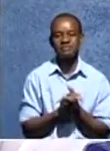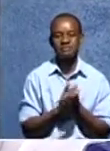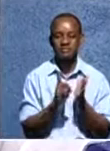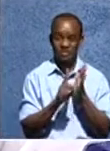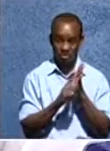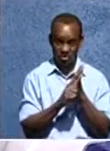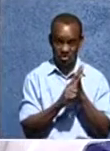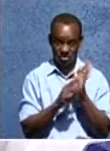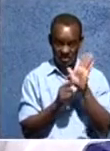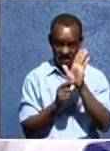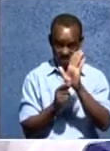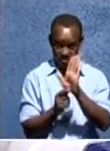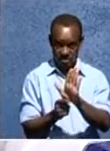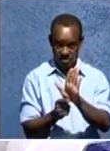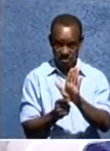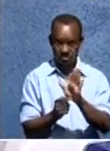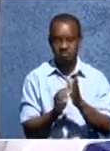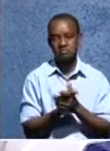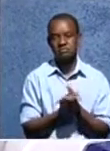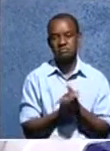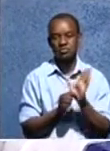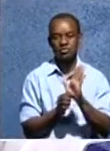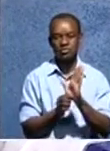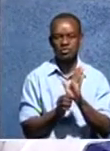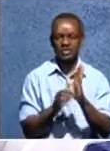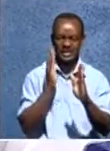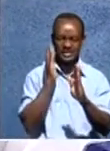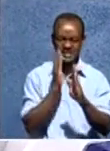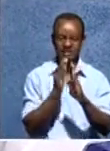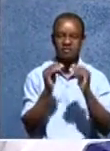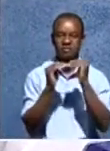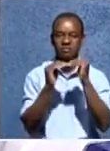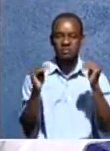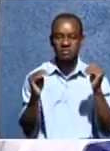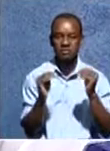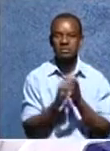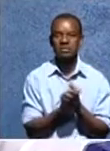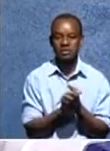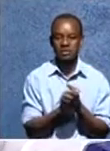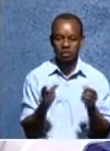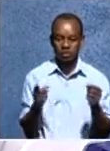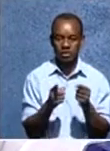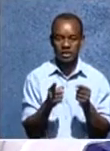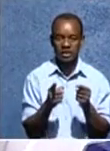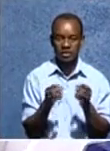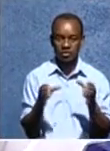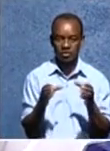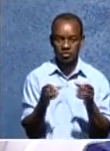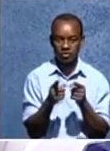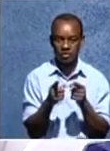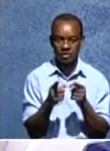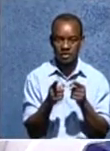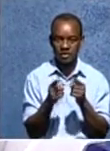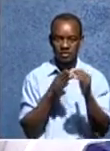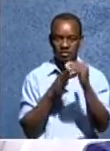are regulations that set out exactly the standards in terms of the size of your room, the furnishing that you ought to have,